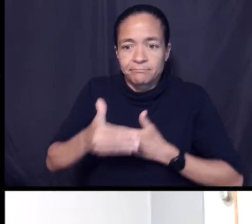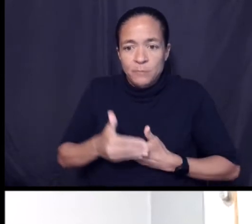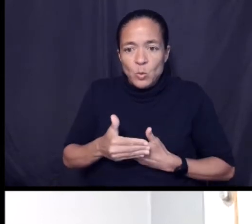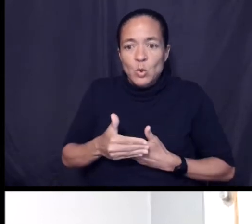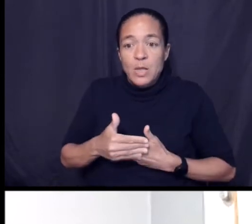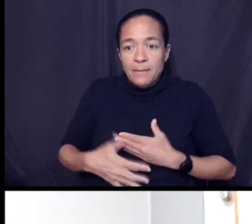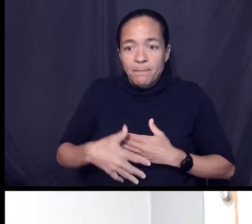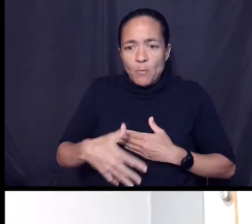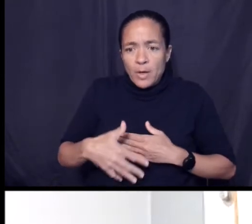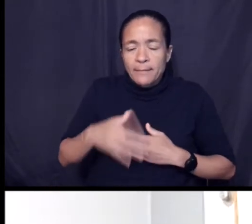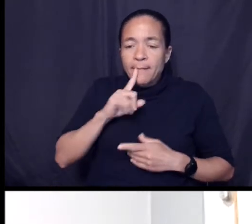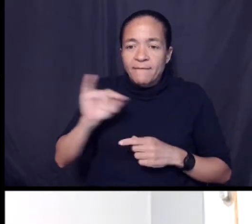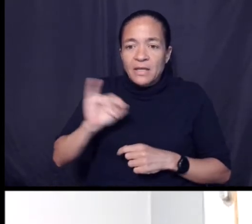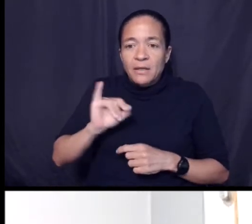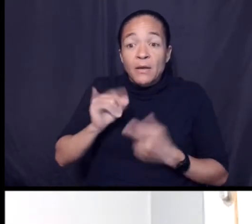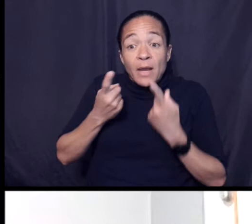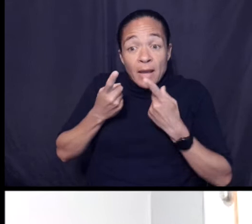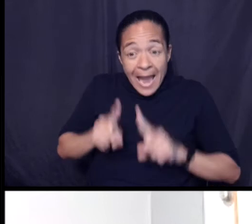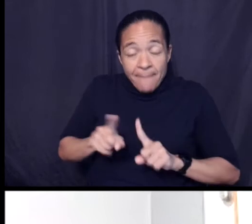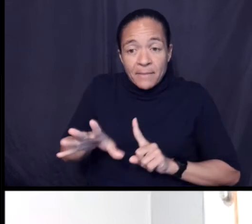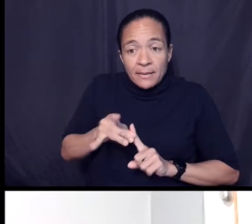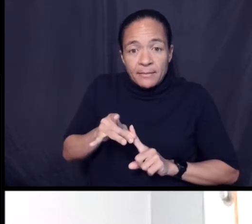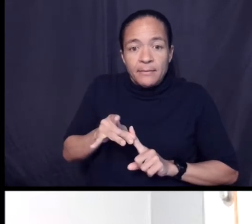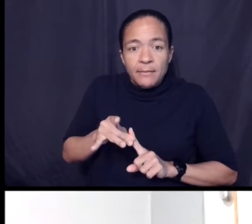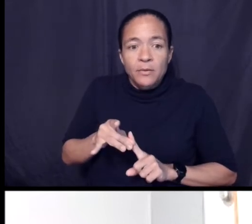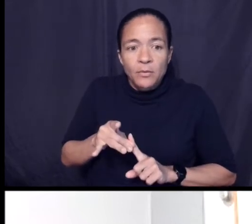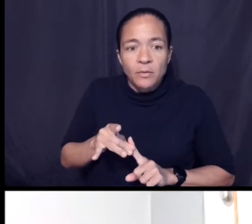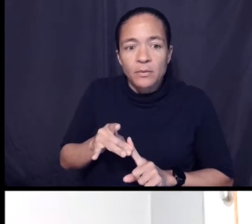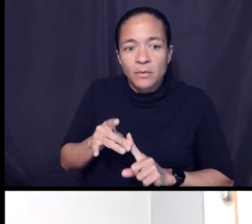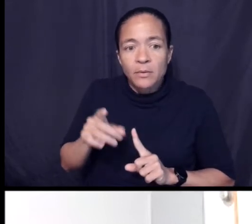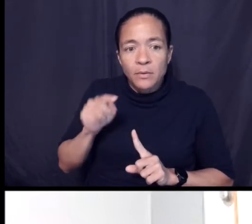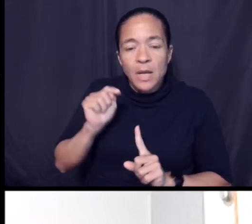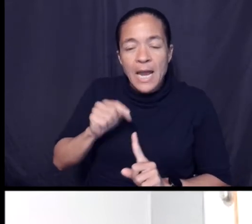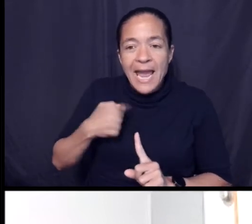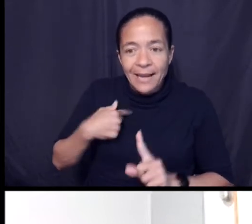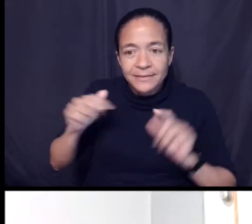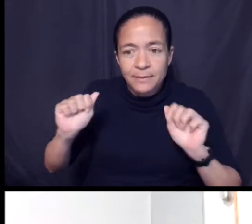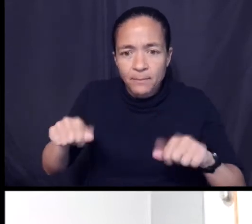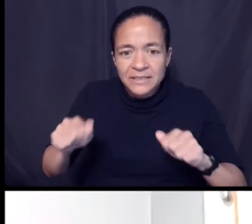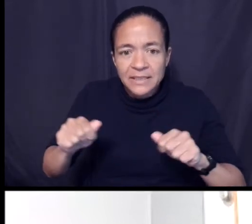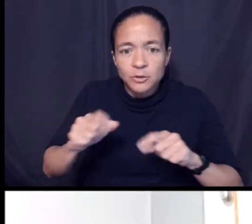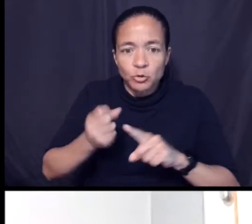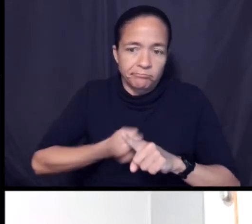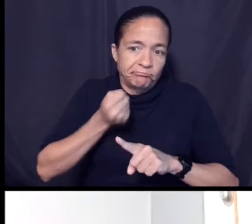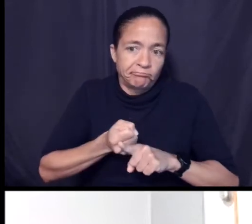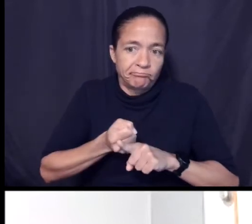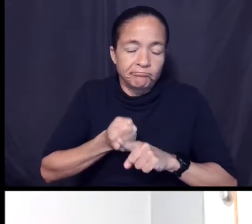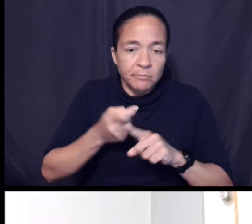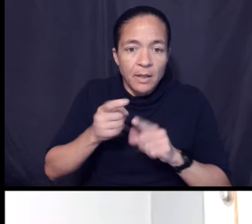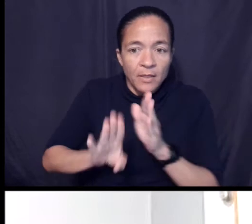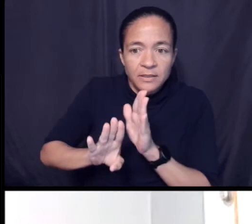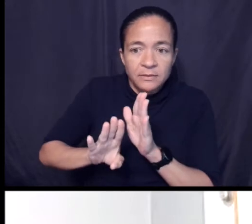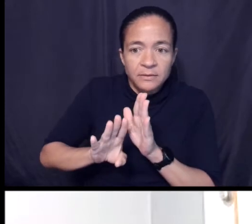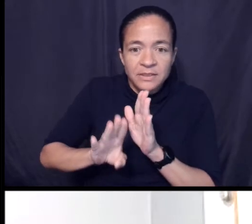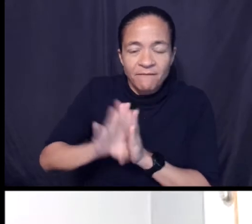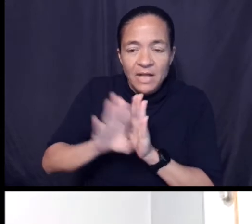pregnancy, if the infection happens or if reactivation happens, it has teratogenic potential, meaning it has potential to affect the